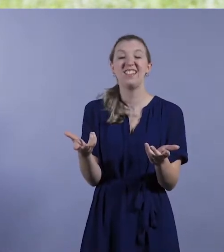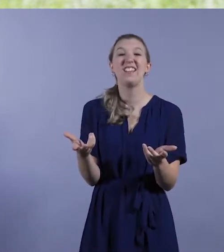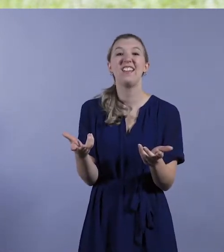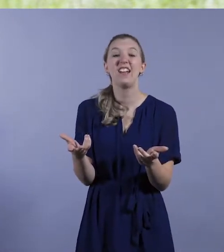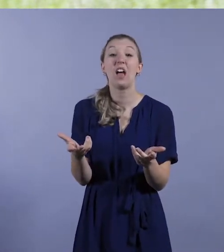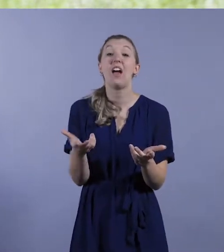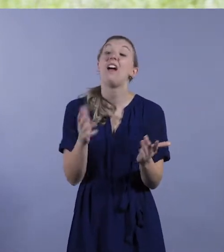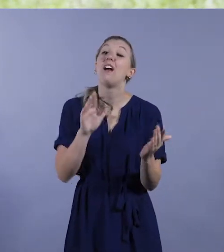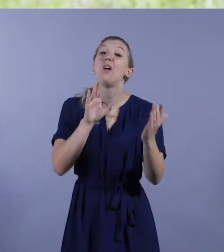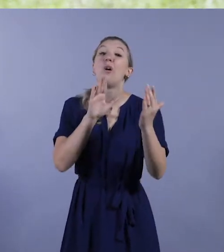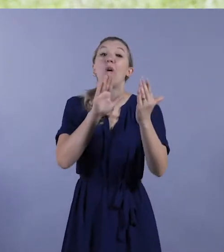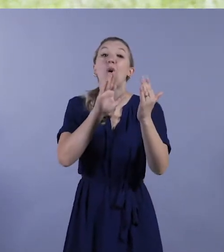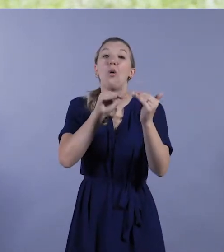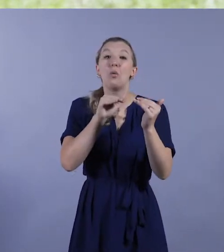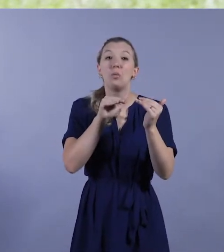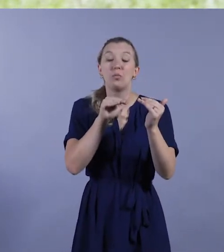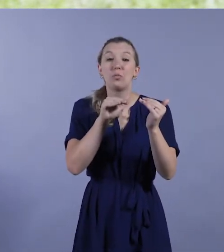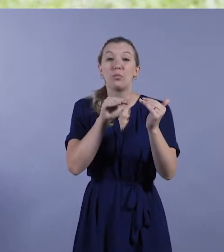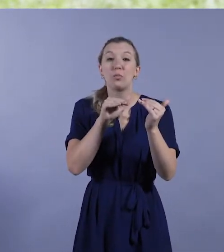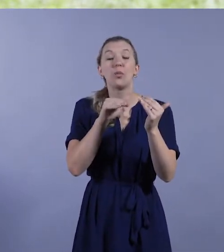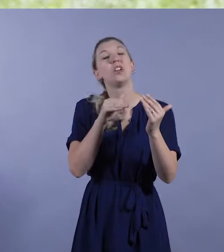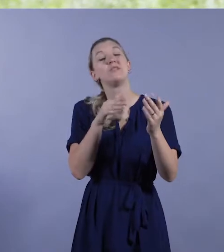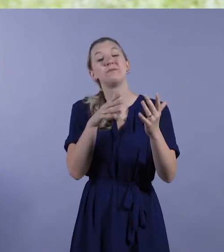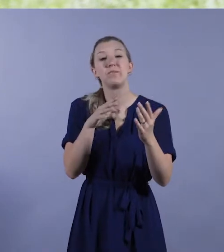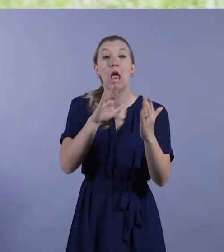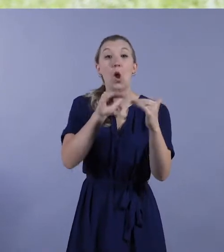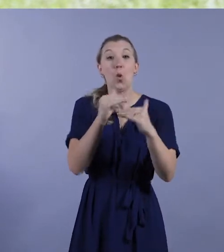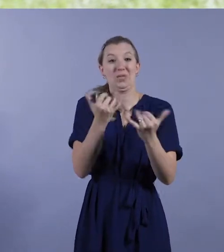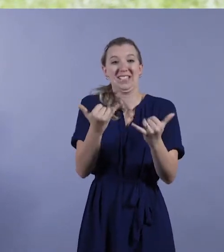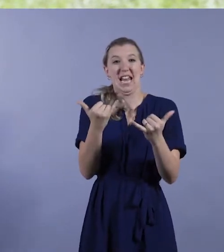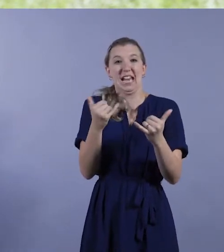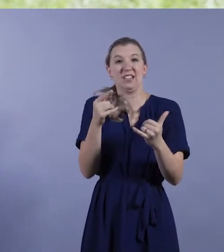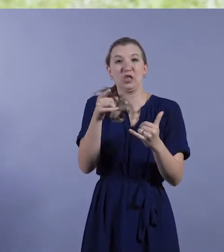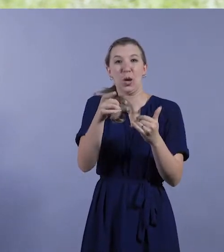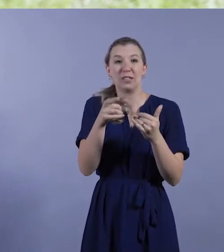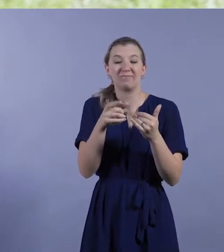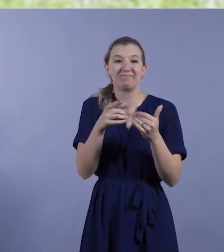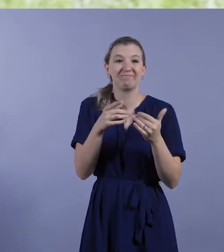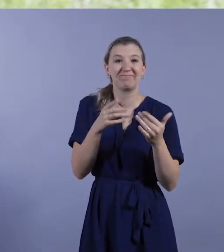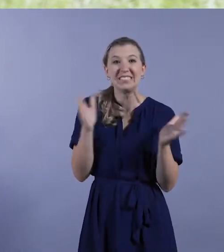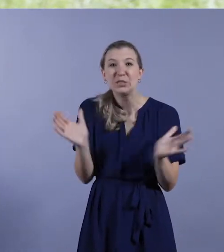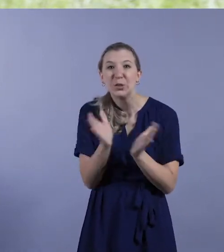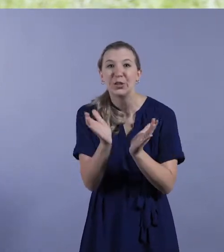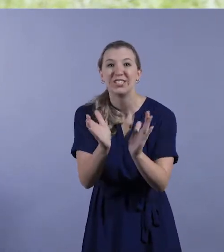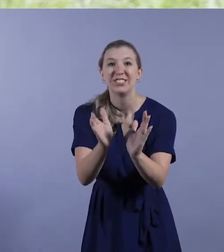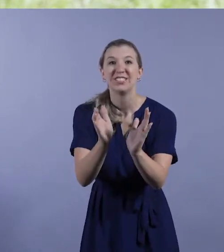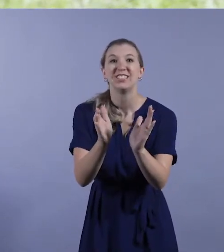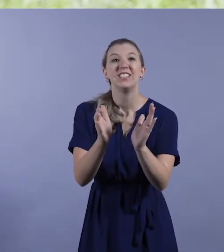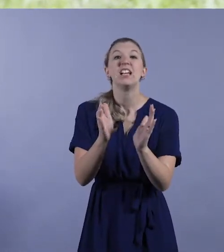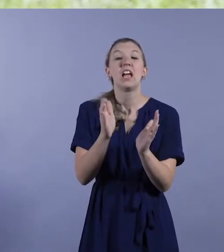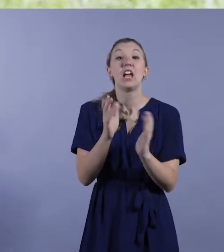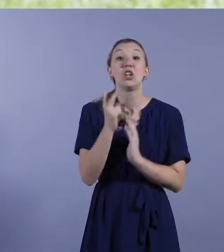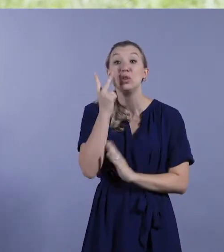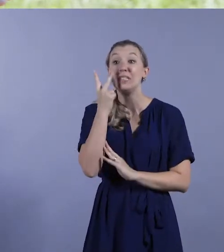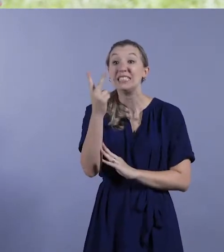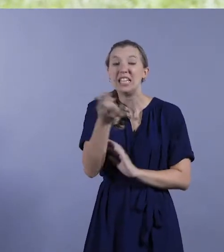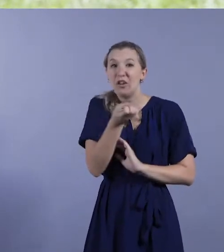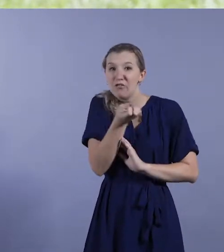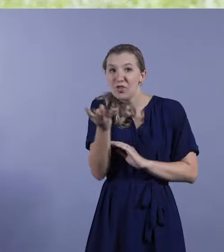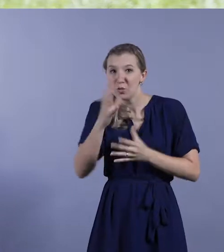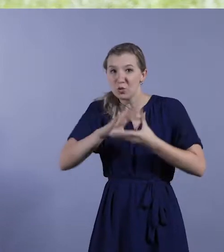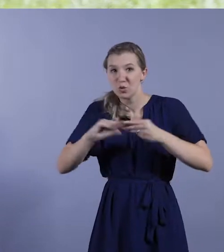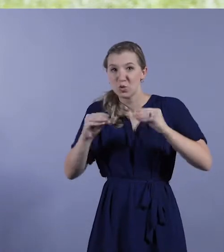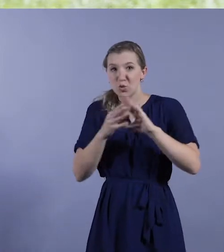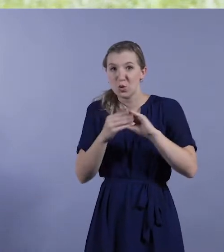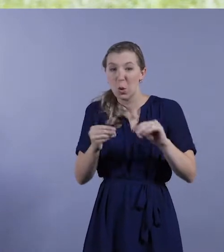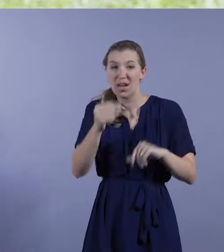I hope today encourages you. you are going to see several stories